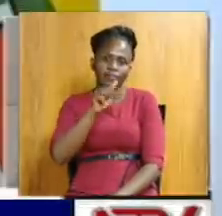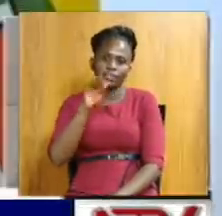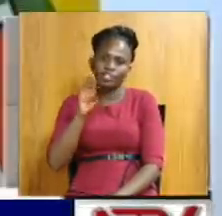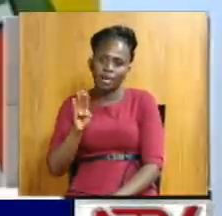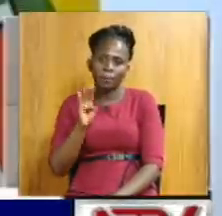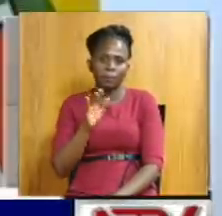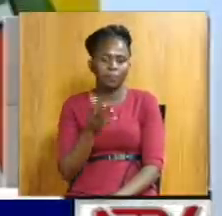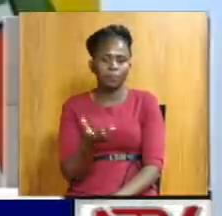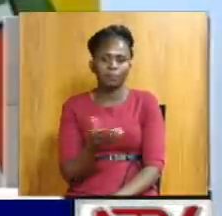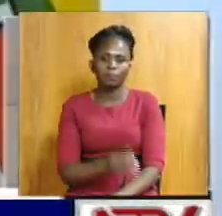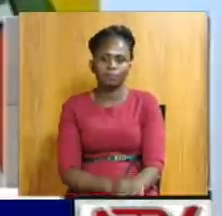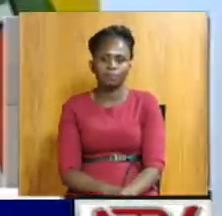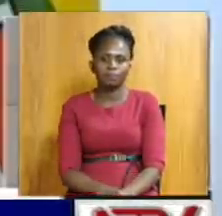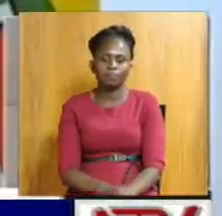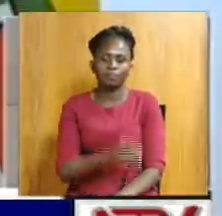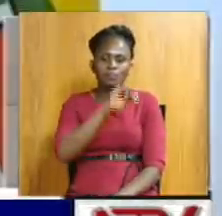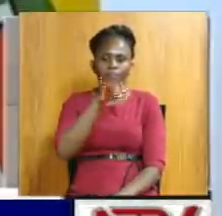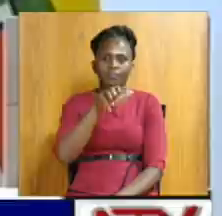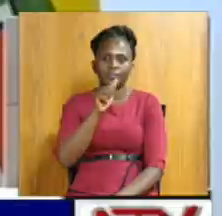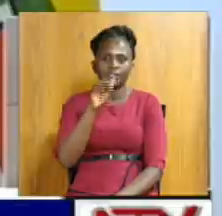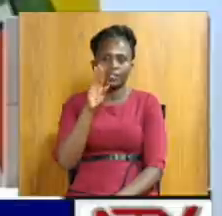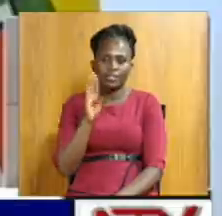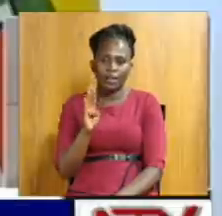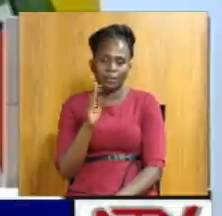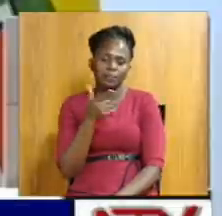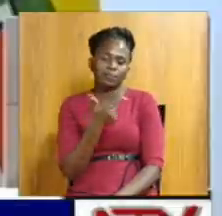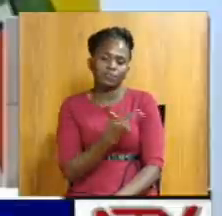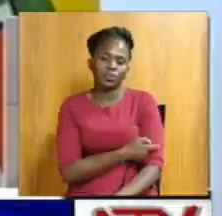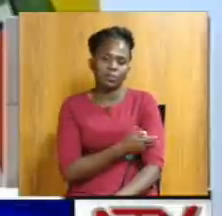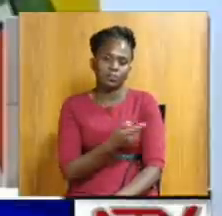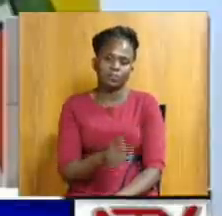jab, short.